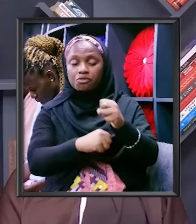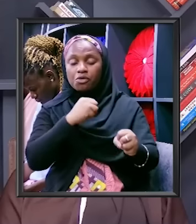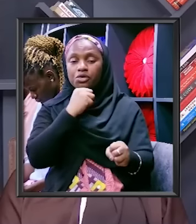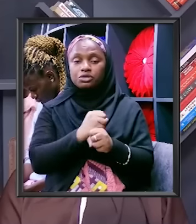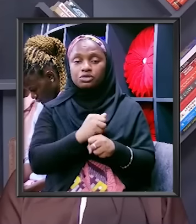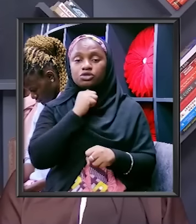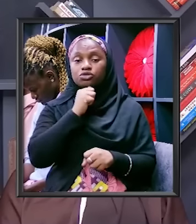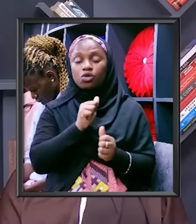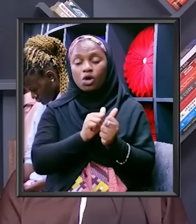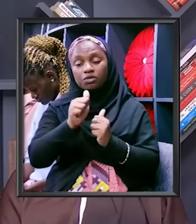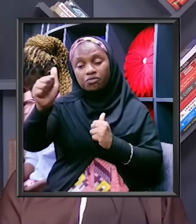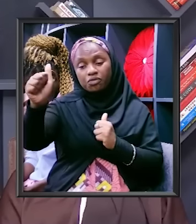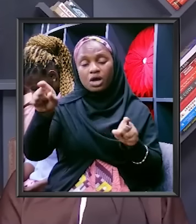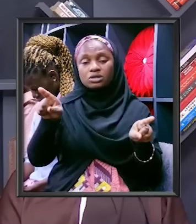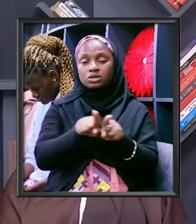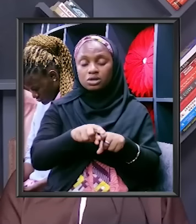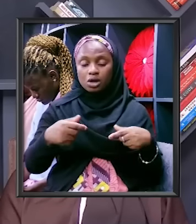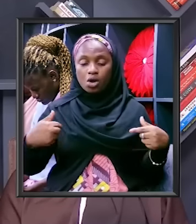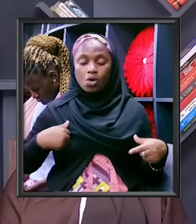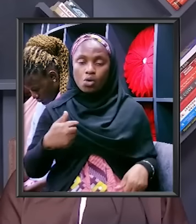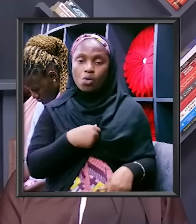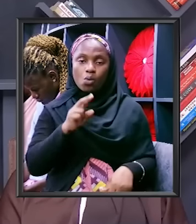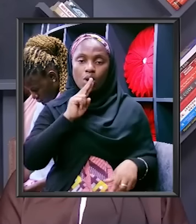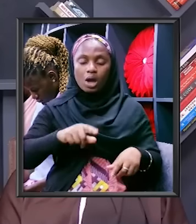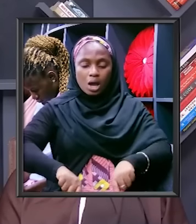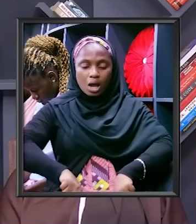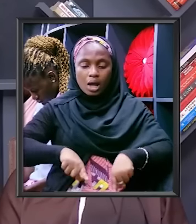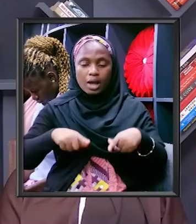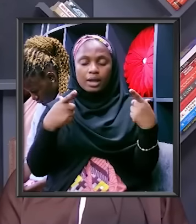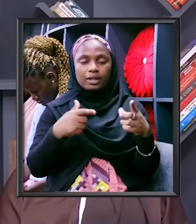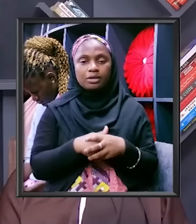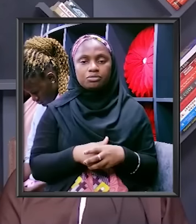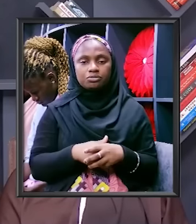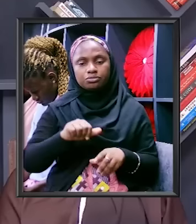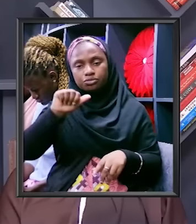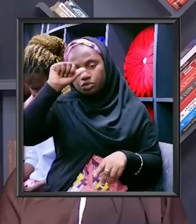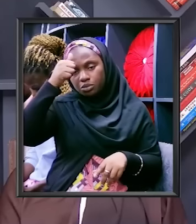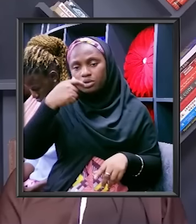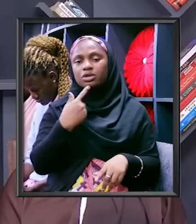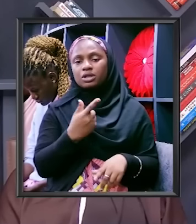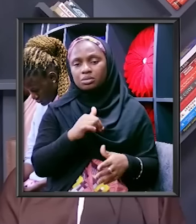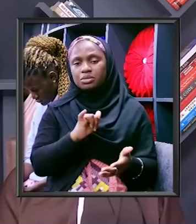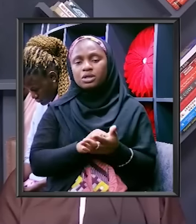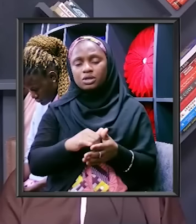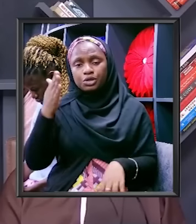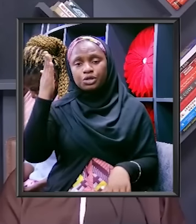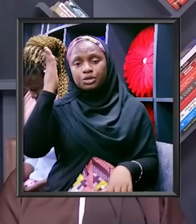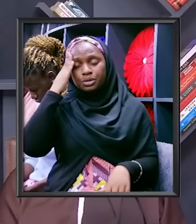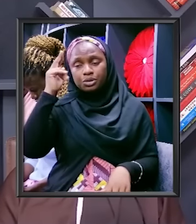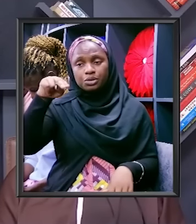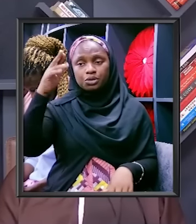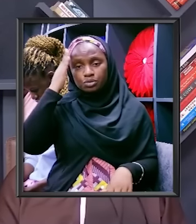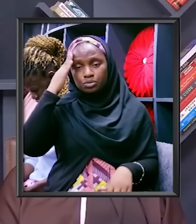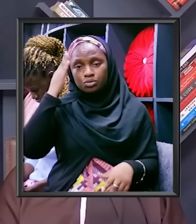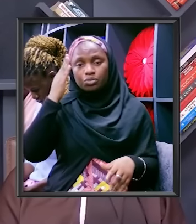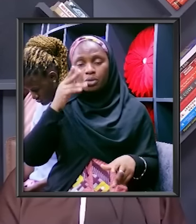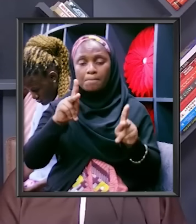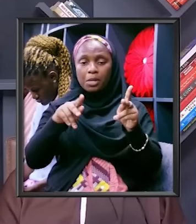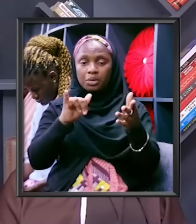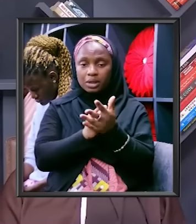as human beings still they alive. Make una remind them, tell them, say, in suppose know the people where